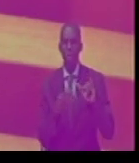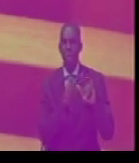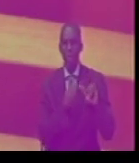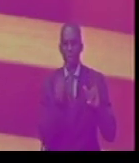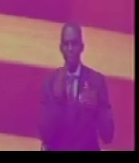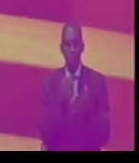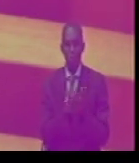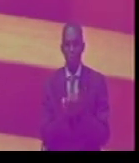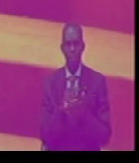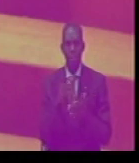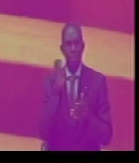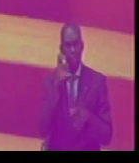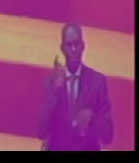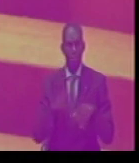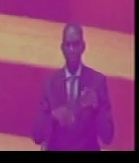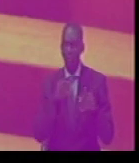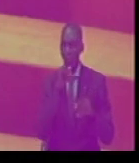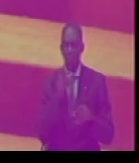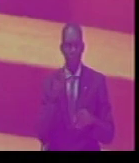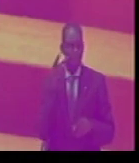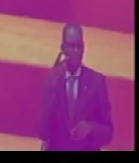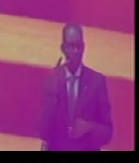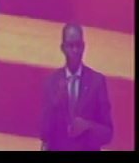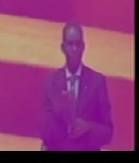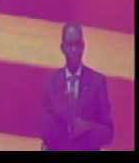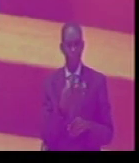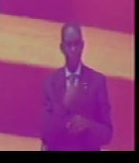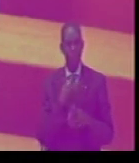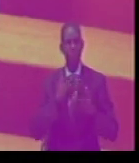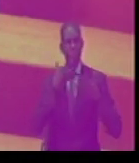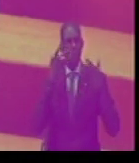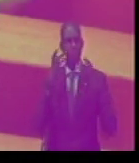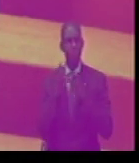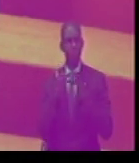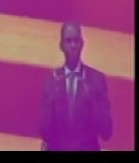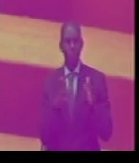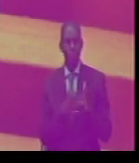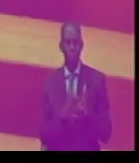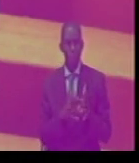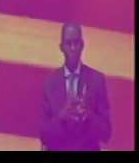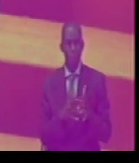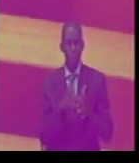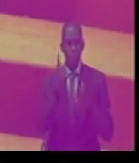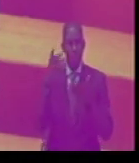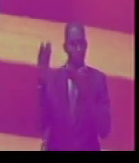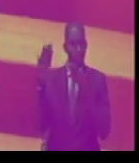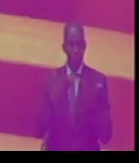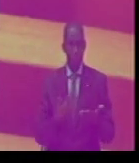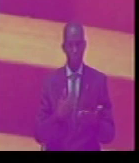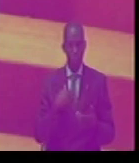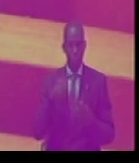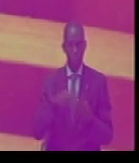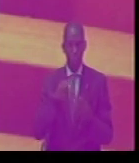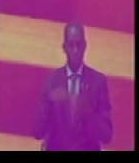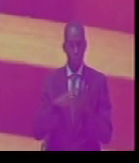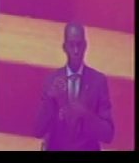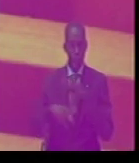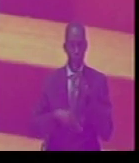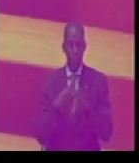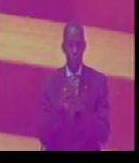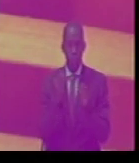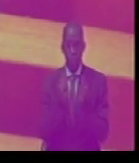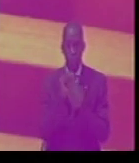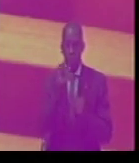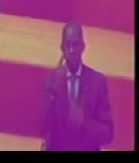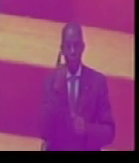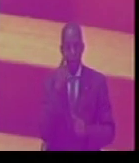last May, they discovered that the eye has been damaged. I cannot be able to see forever. Like I say, Jesus, you did not brought